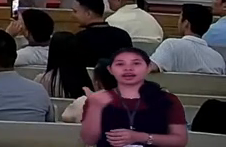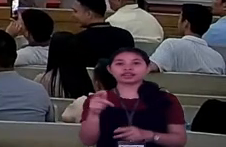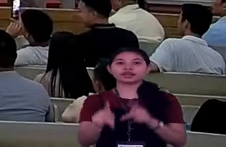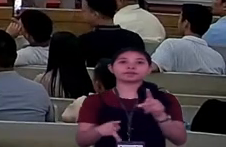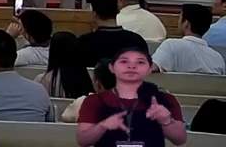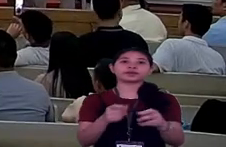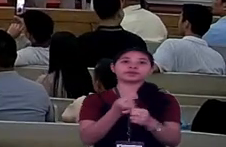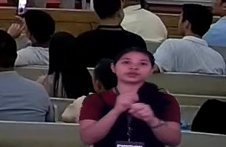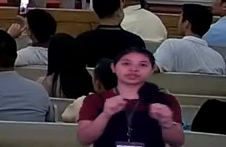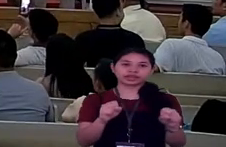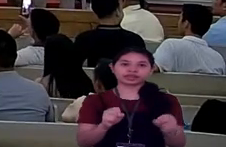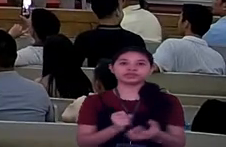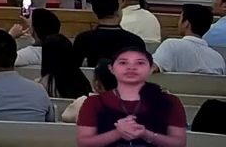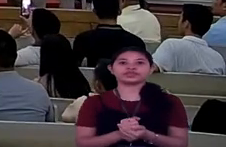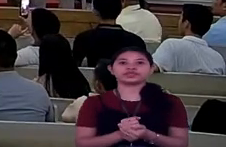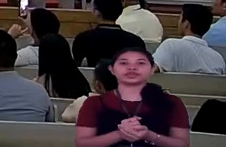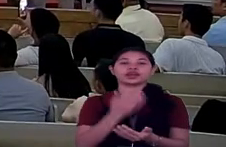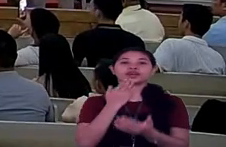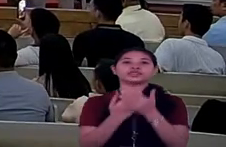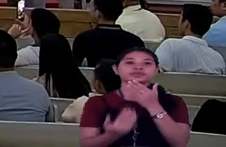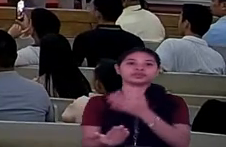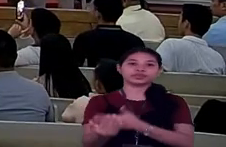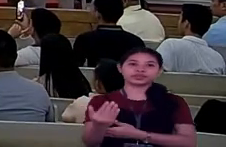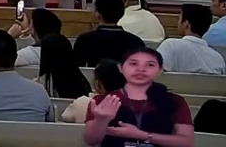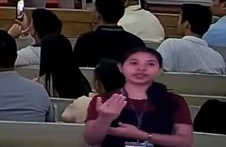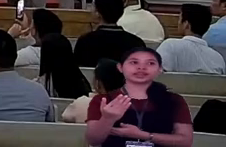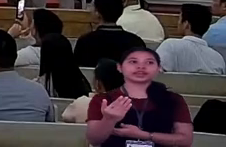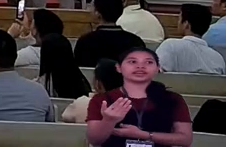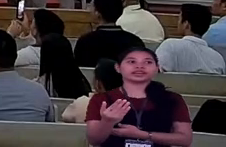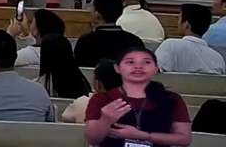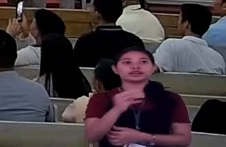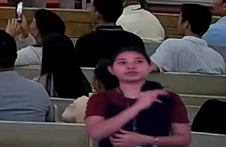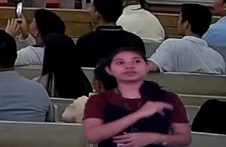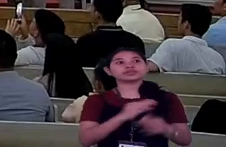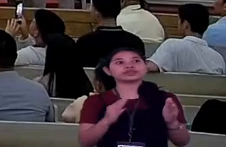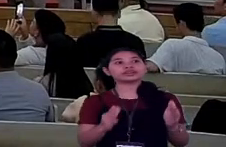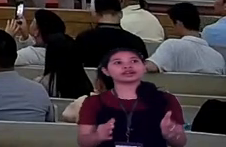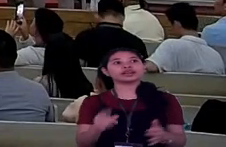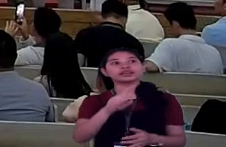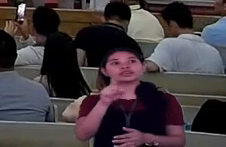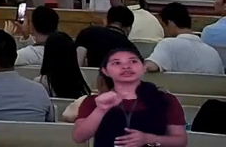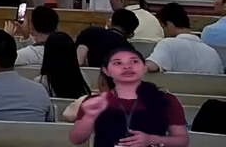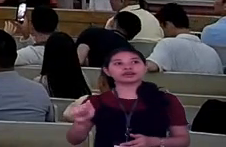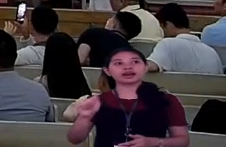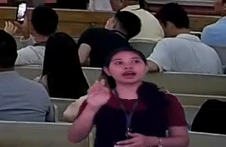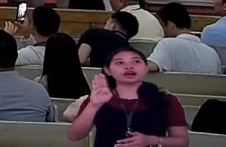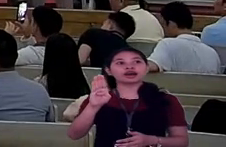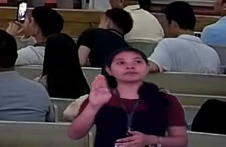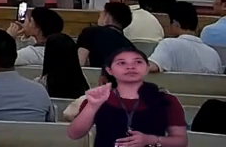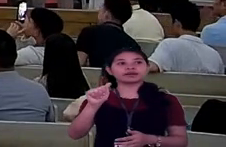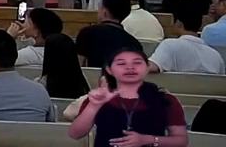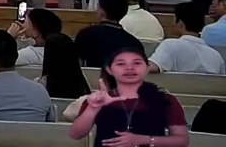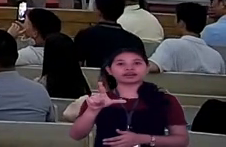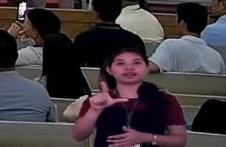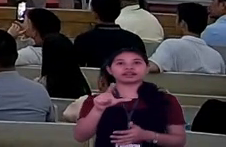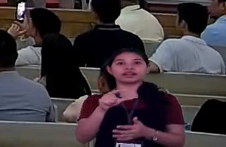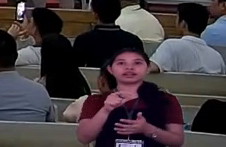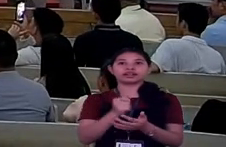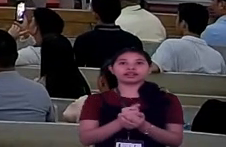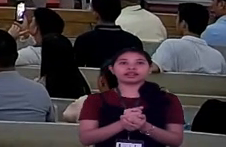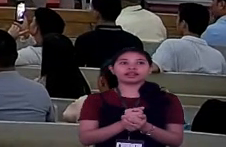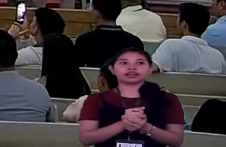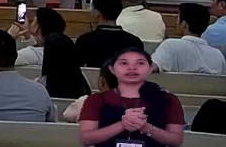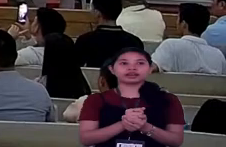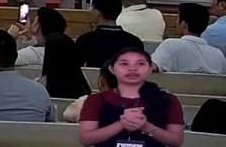Amen. India. Good morning, everyone. I am Missionary Abraham Arizabal, sent out by Grace and Truth Baptist Church under Pastor